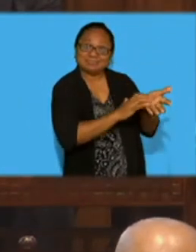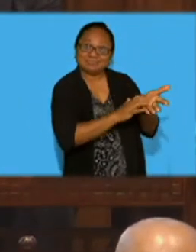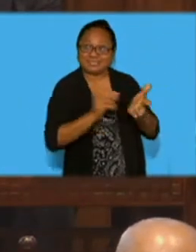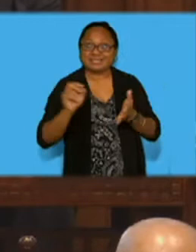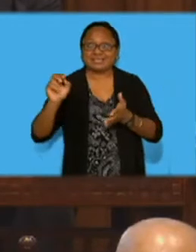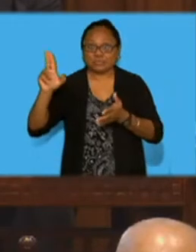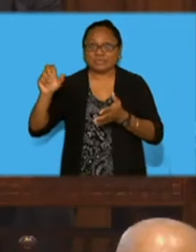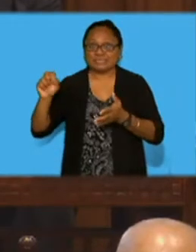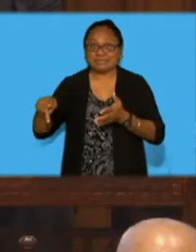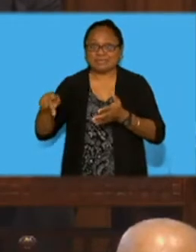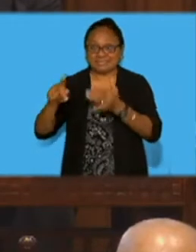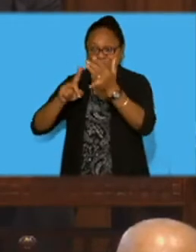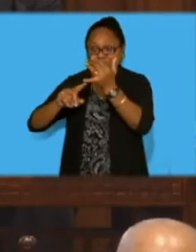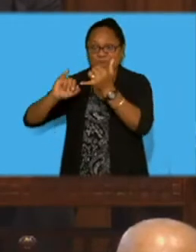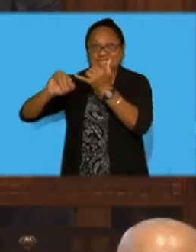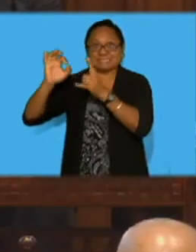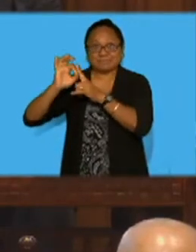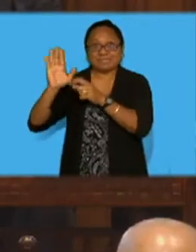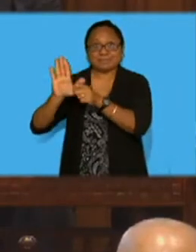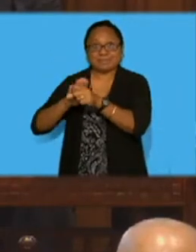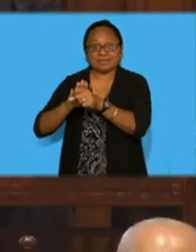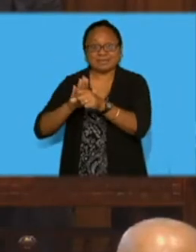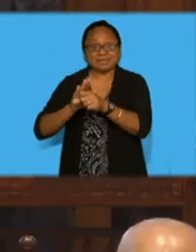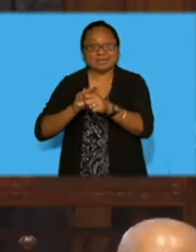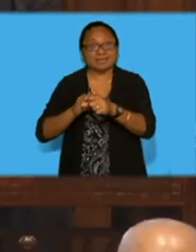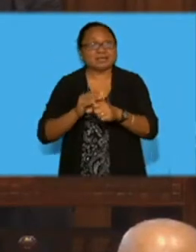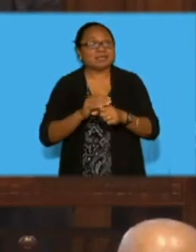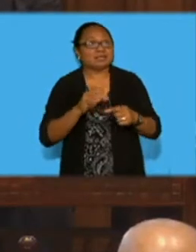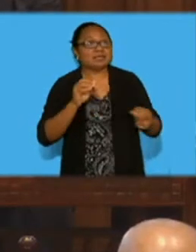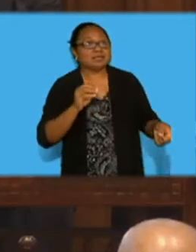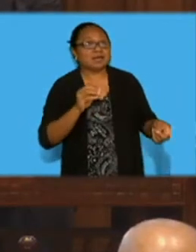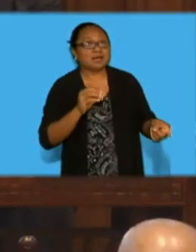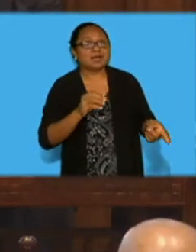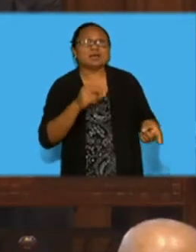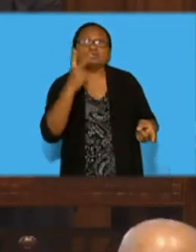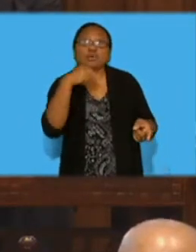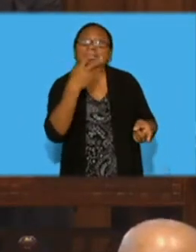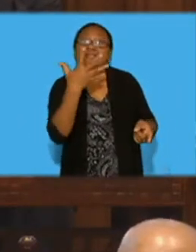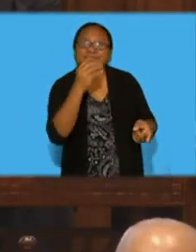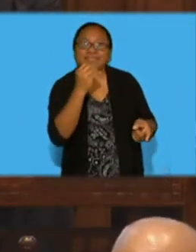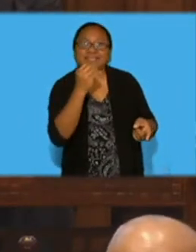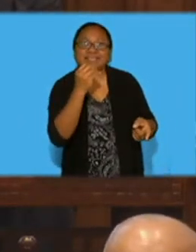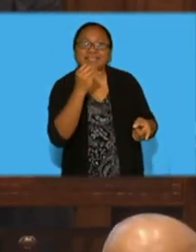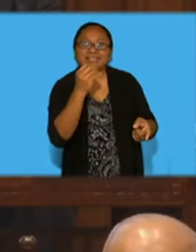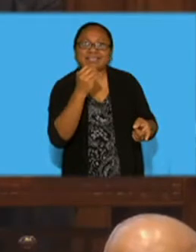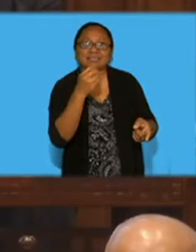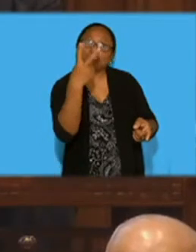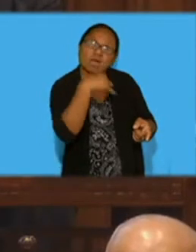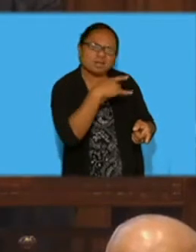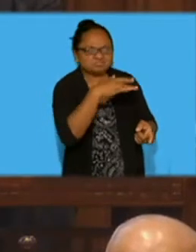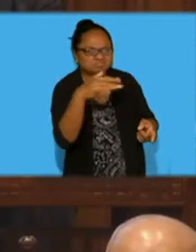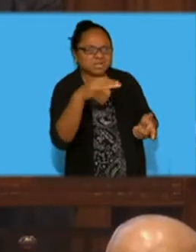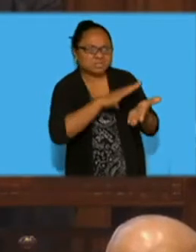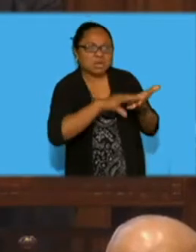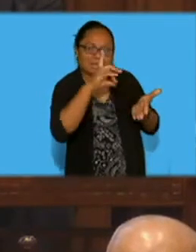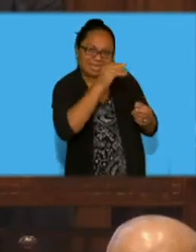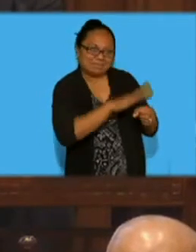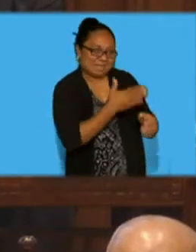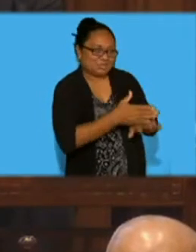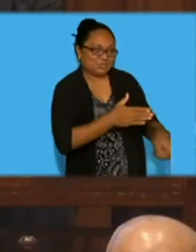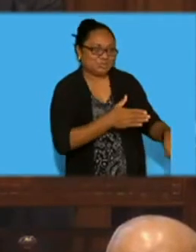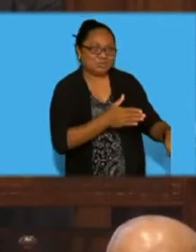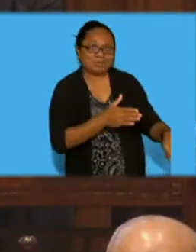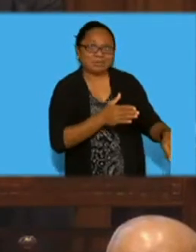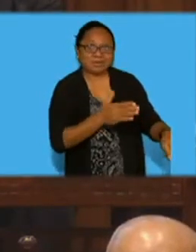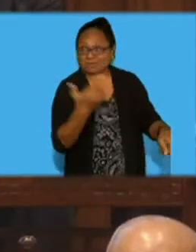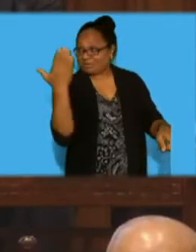it is at the cost, accessible, one device at the cost of 200 Fijian dollars, Madam Speaker. So, The existing one, which costs about